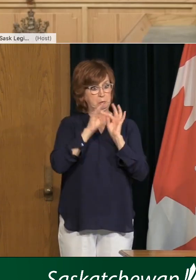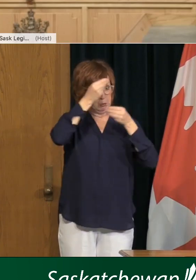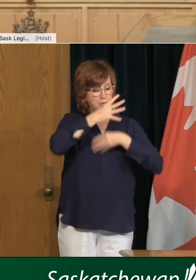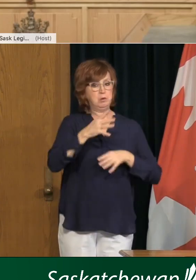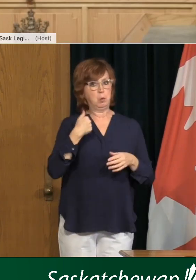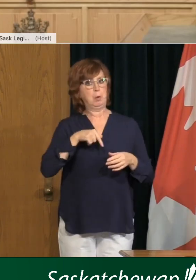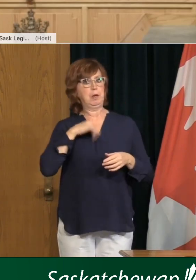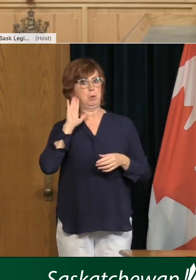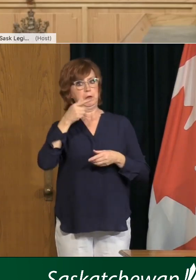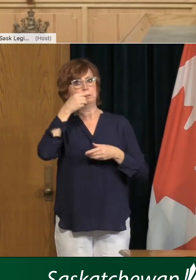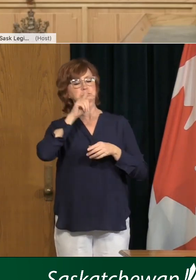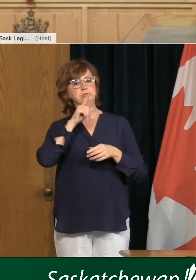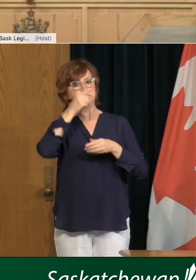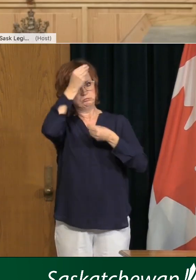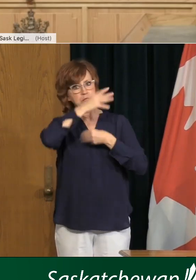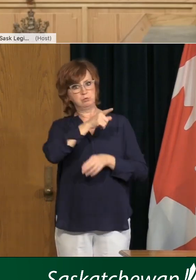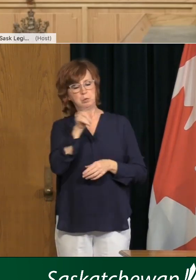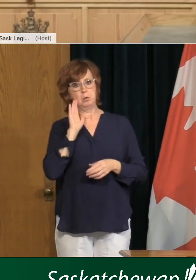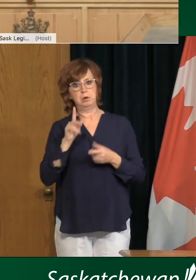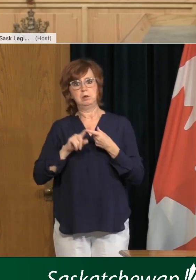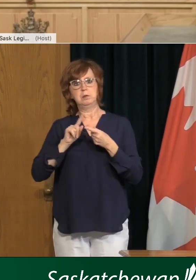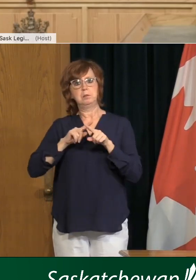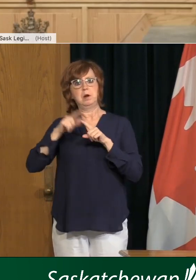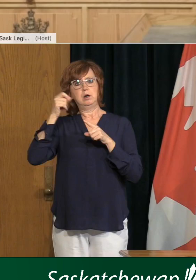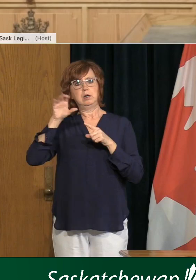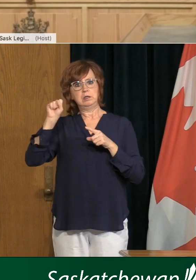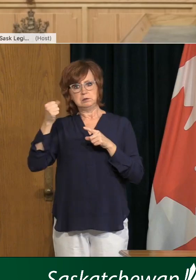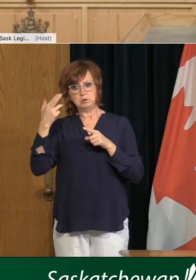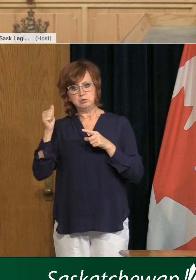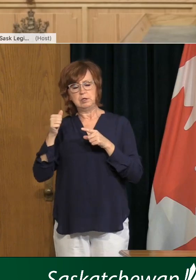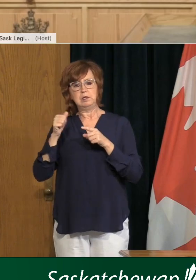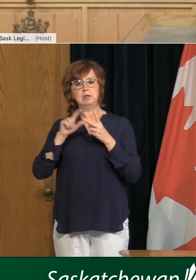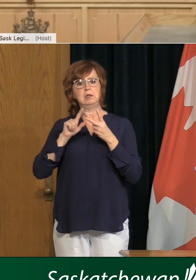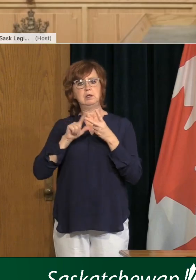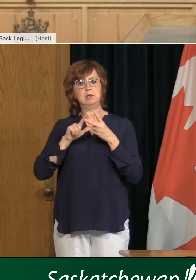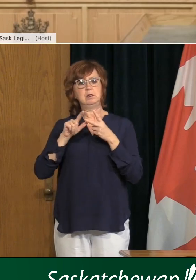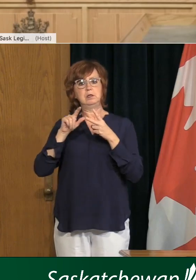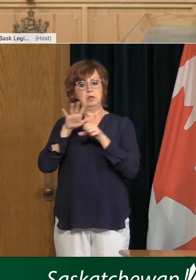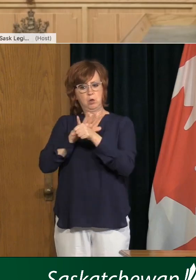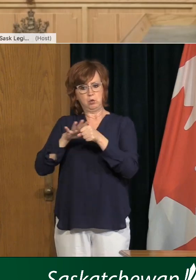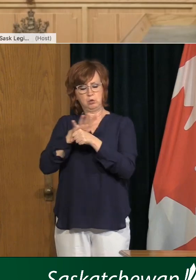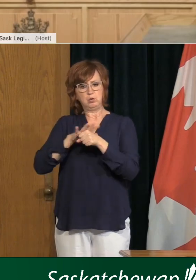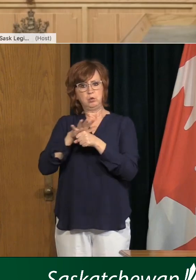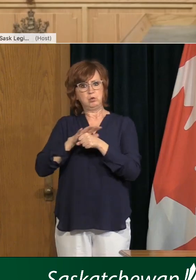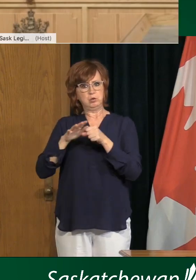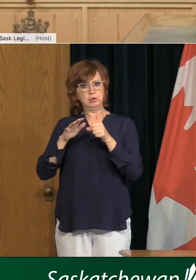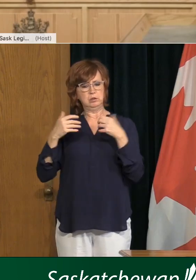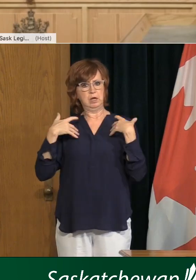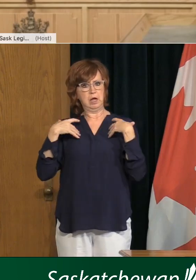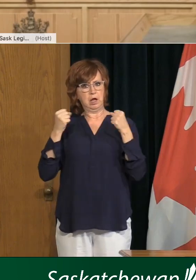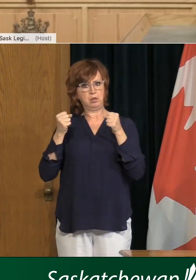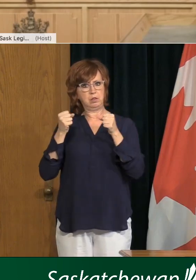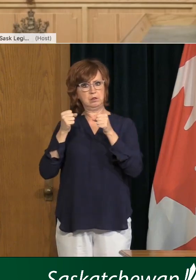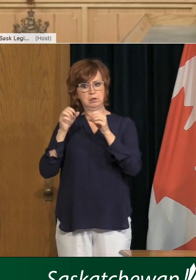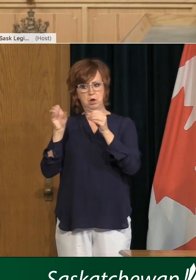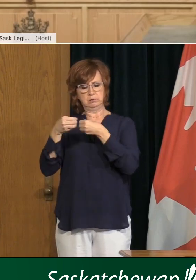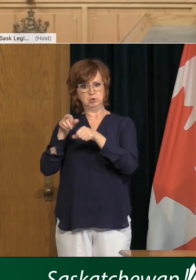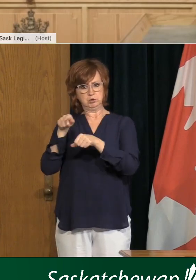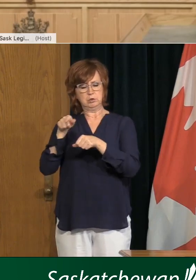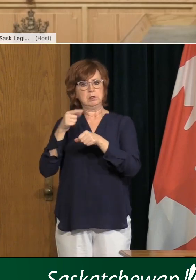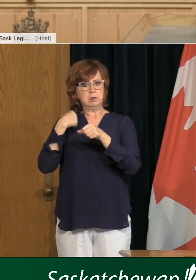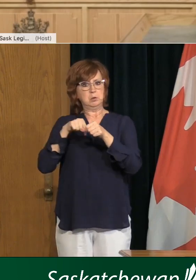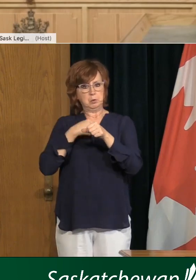advisory. The local MHO and SHA are committed to being transparent with public and protecting their health, so while we are safeguarding the privacy